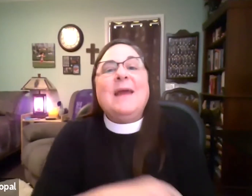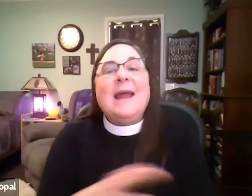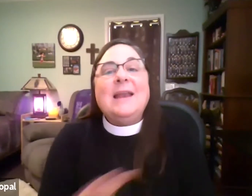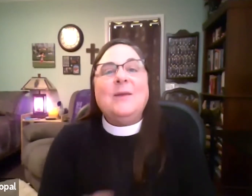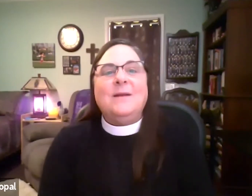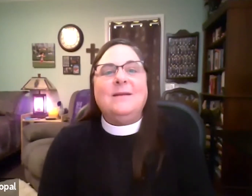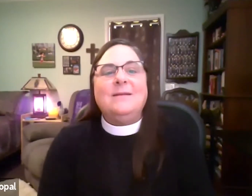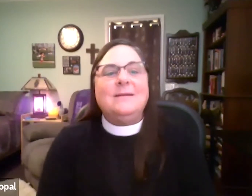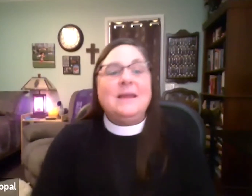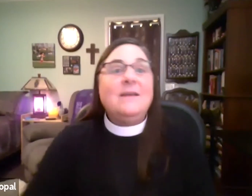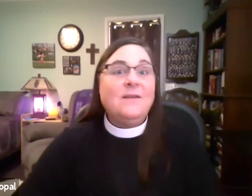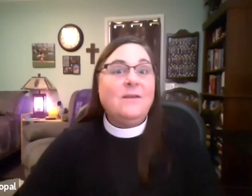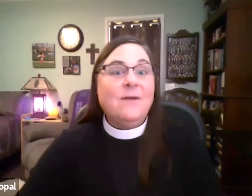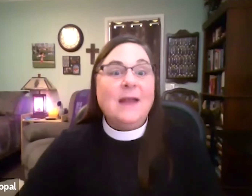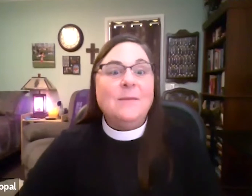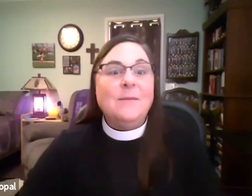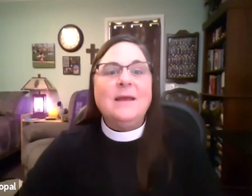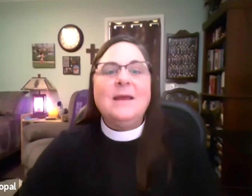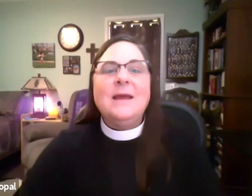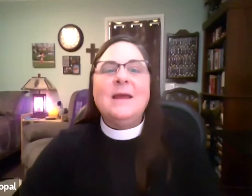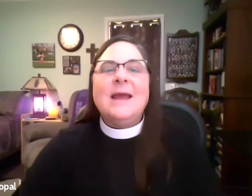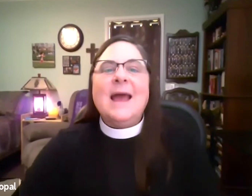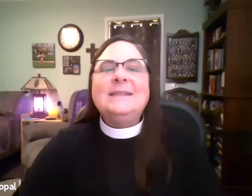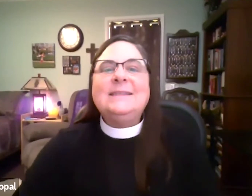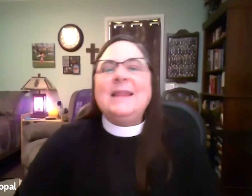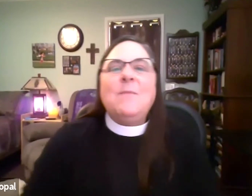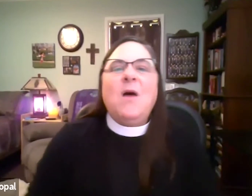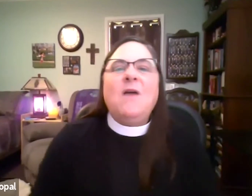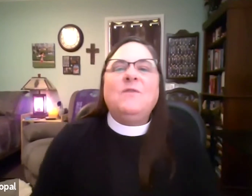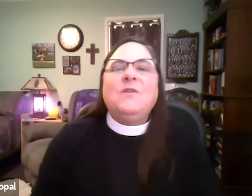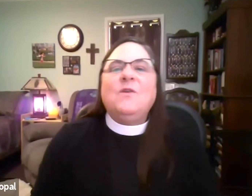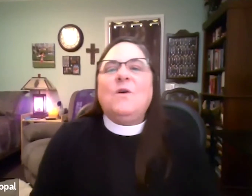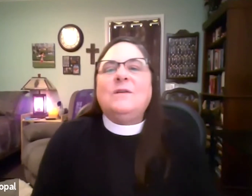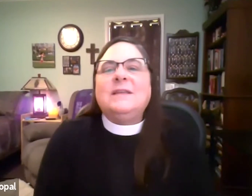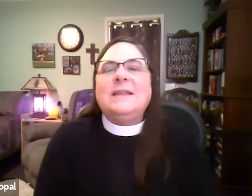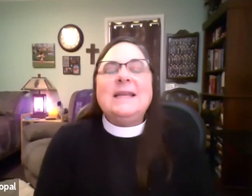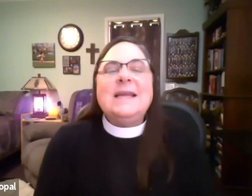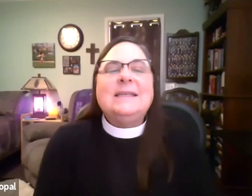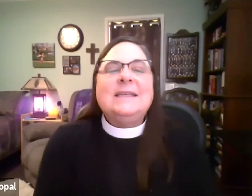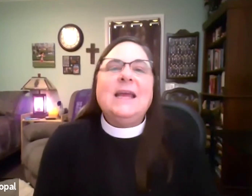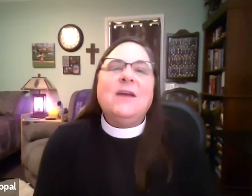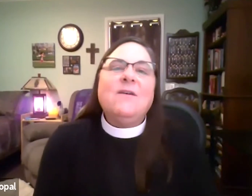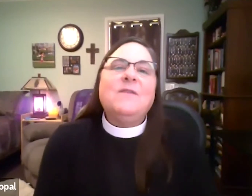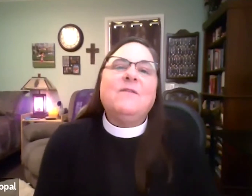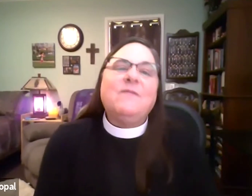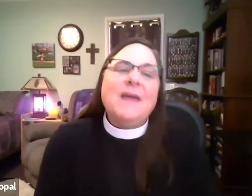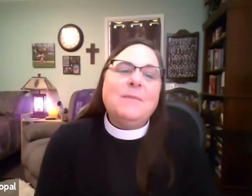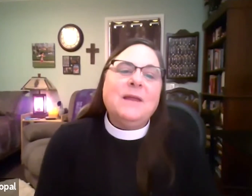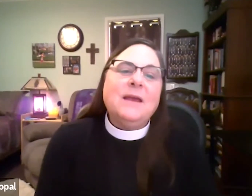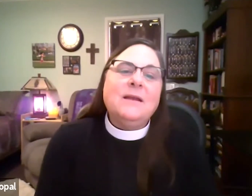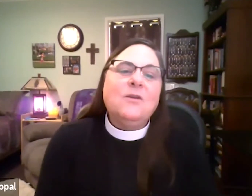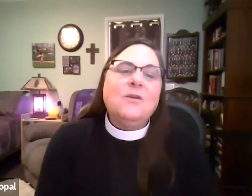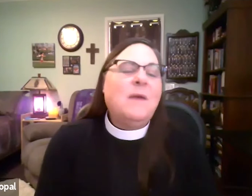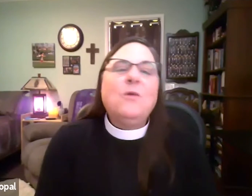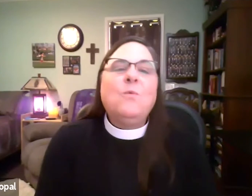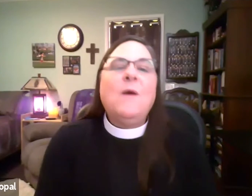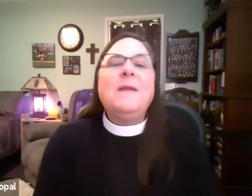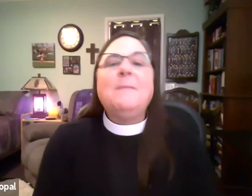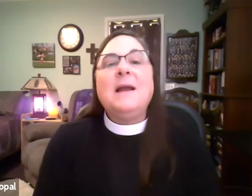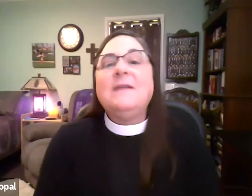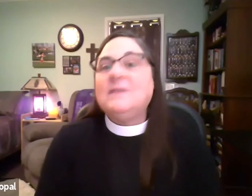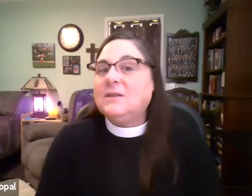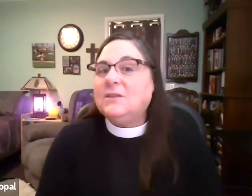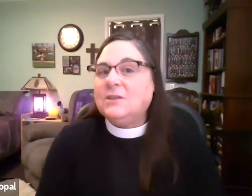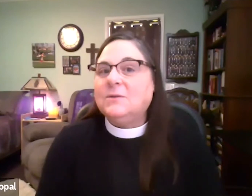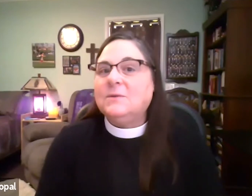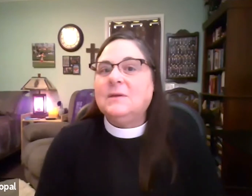help anyone, even your enemy, and send them off with the coals that they need to take care of their family, no matter what they